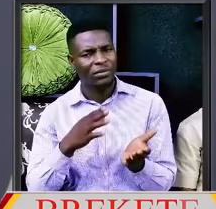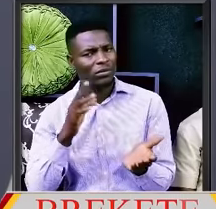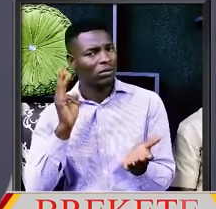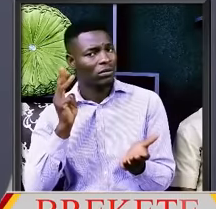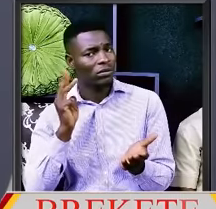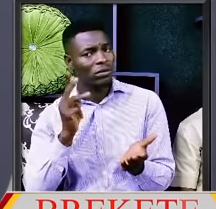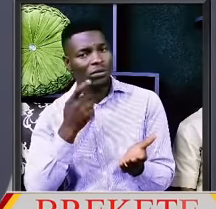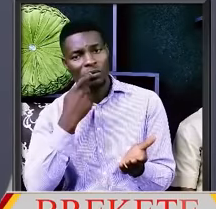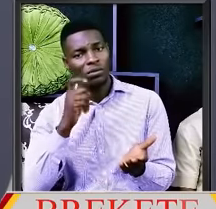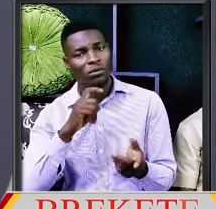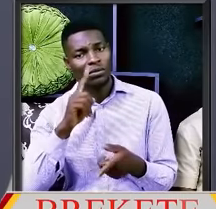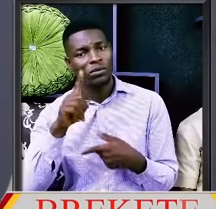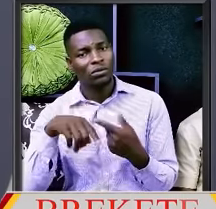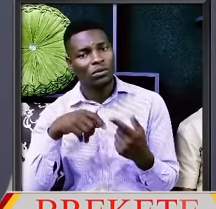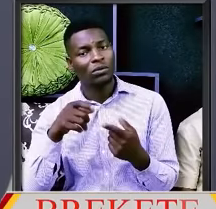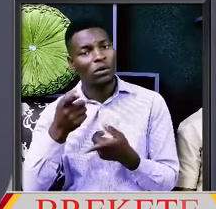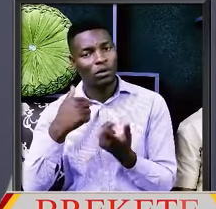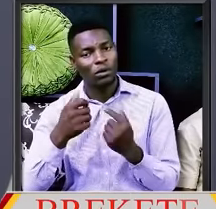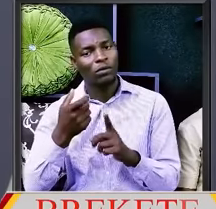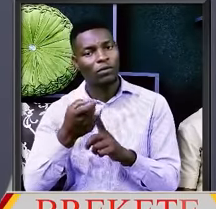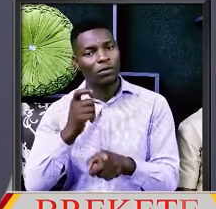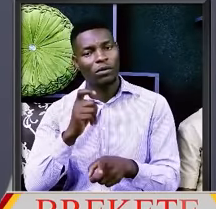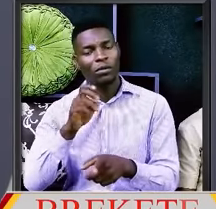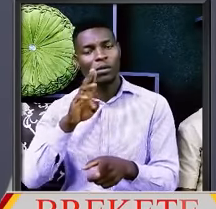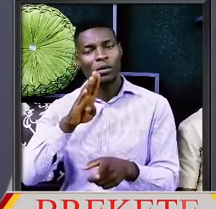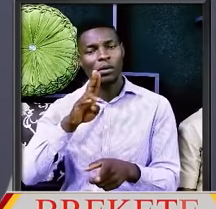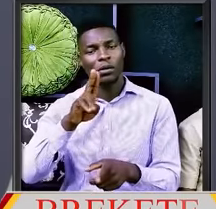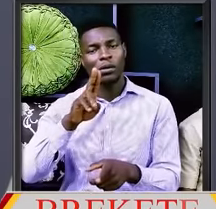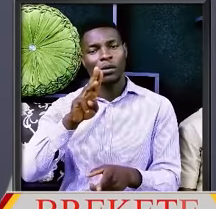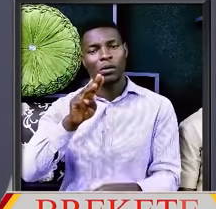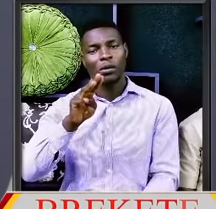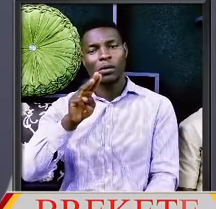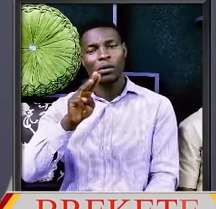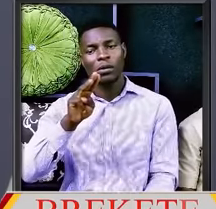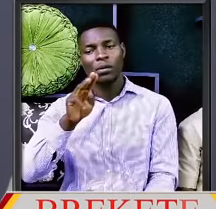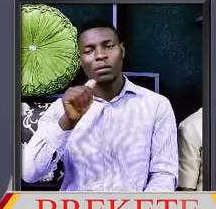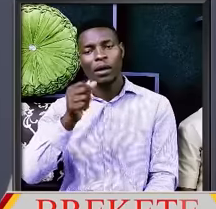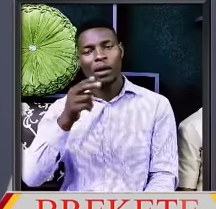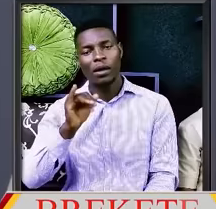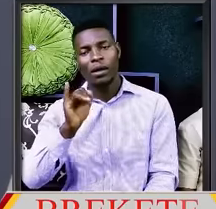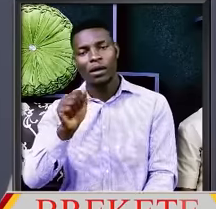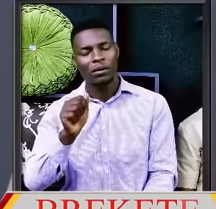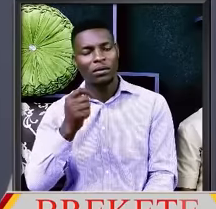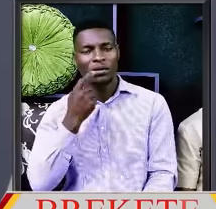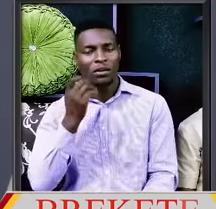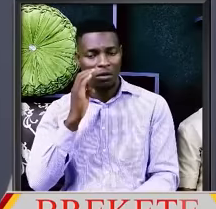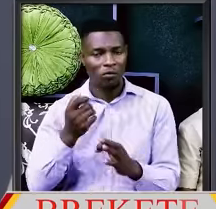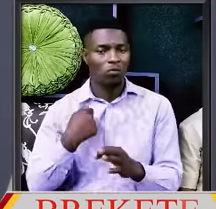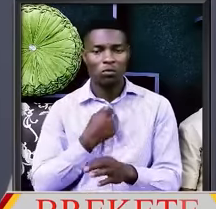them say we they come from Aba. We no get anybody for Omahiade. Say if we no get person for